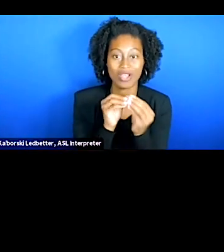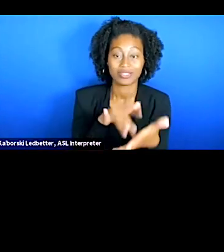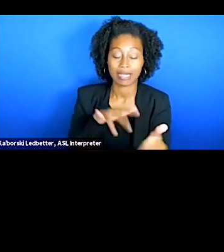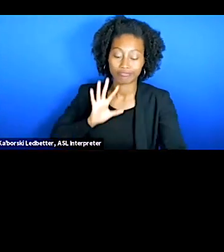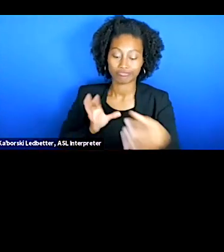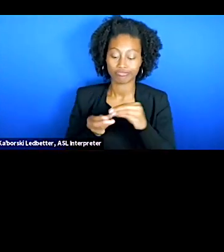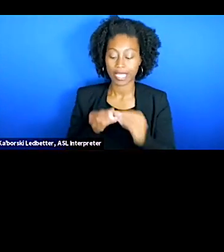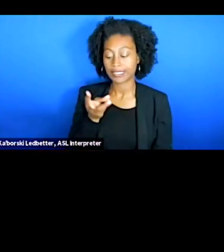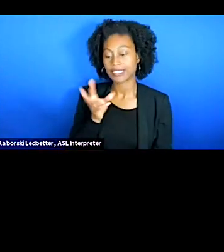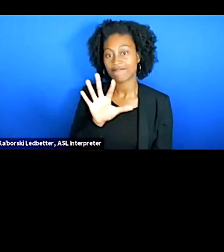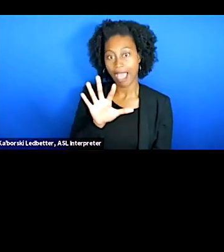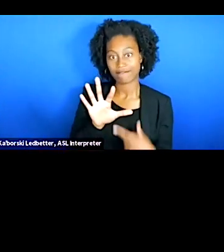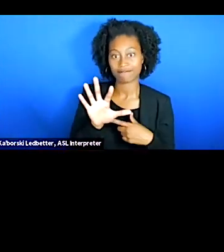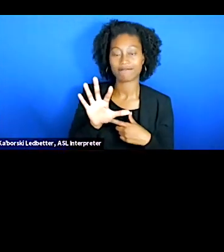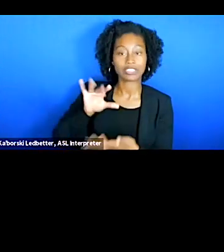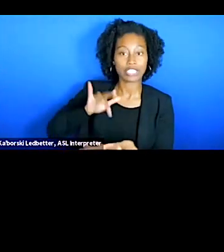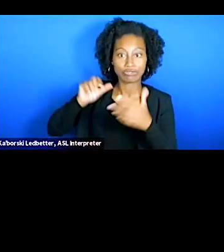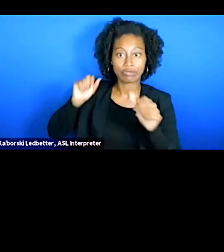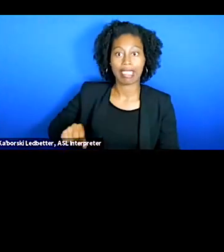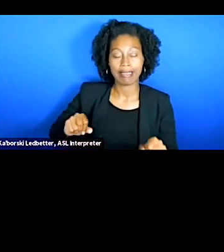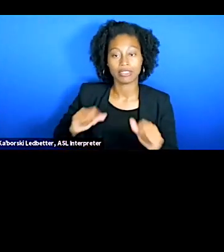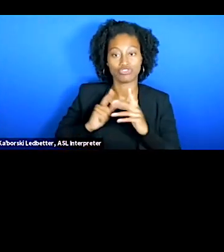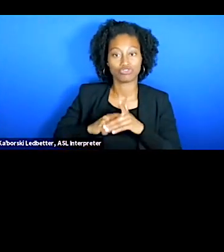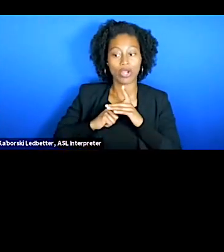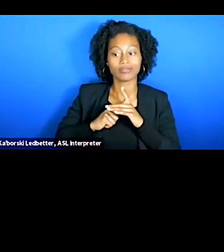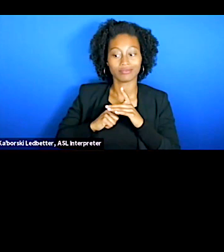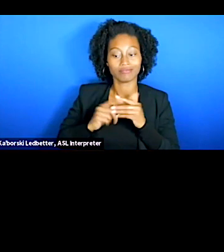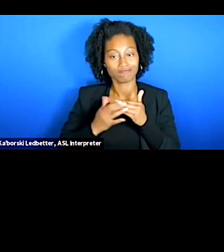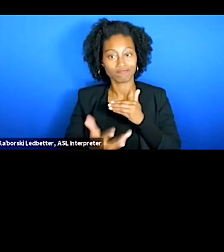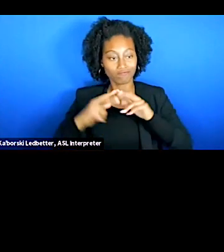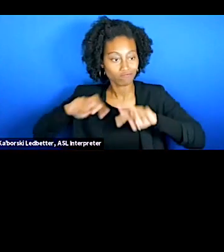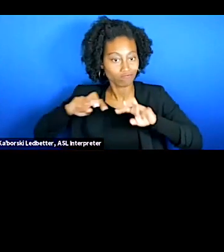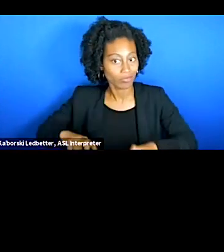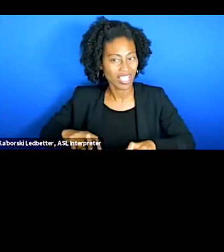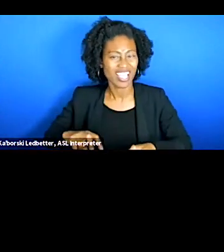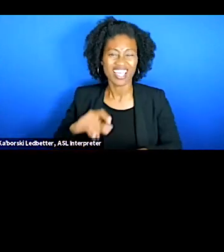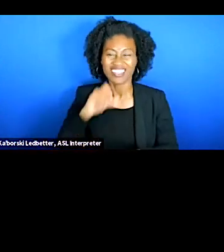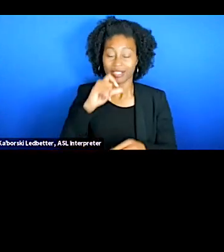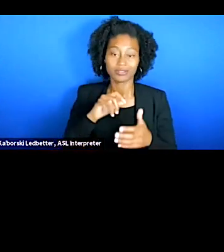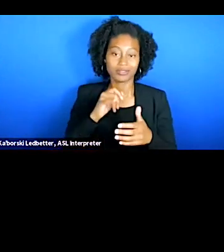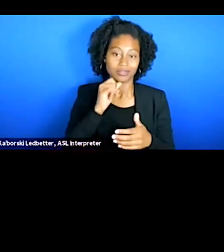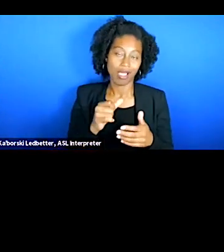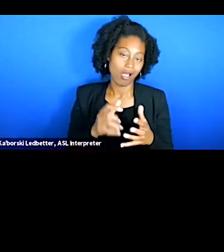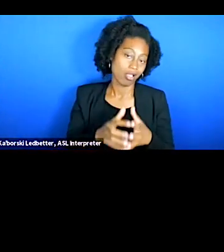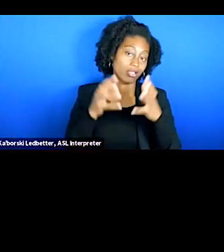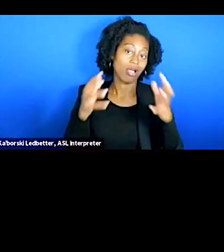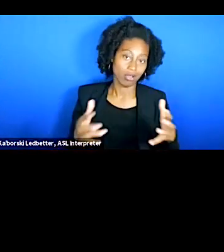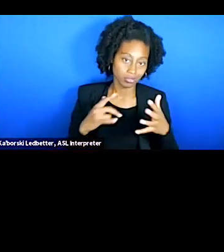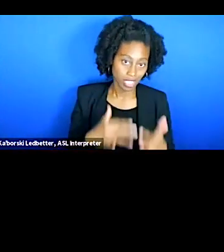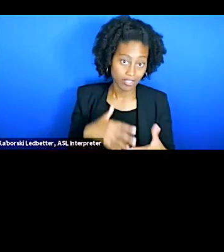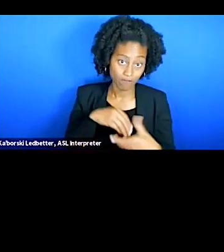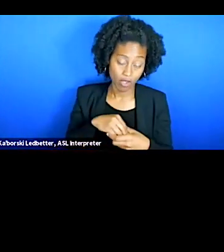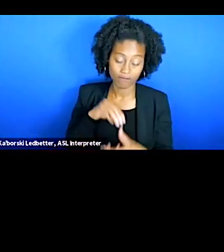of 65. This is not an overly large number of studies to include in a